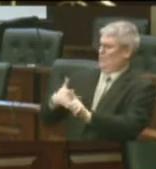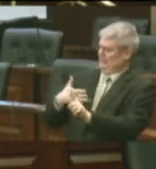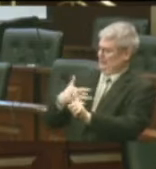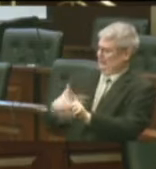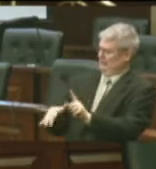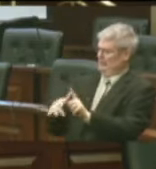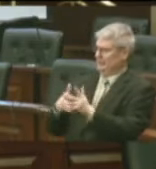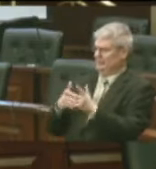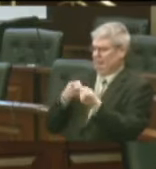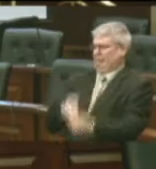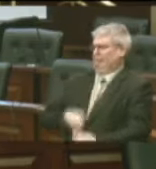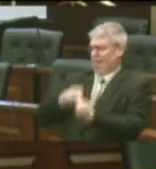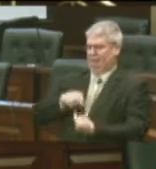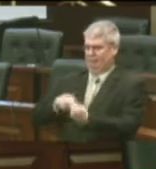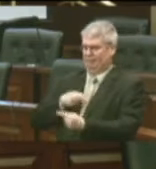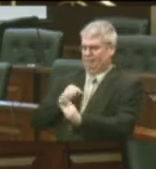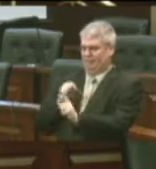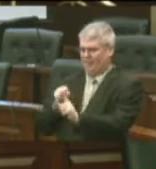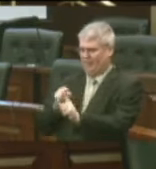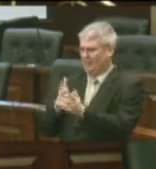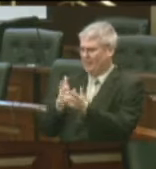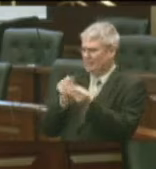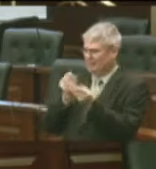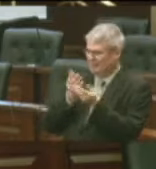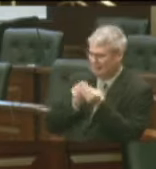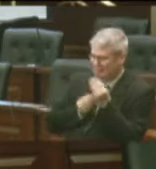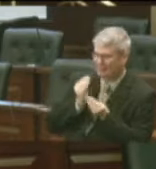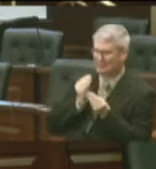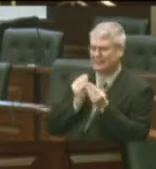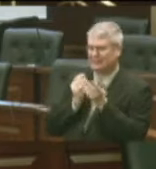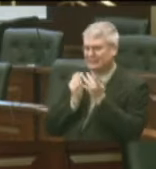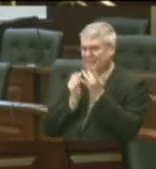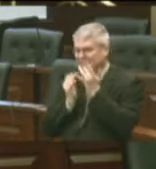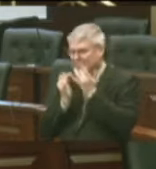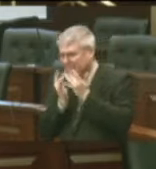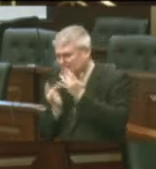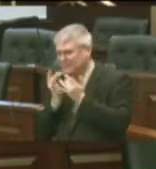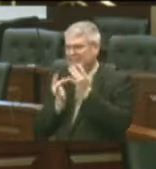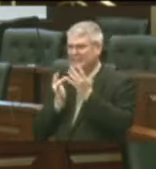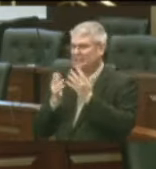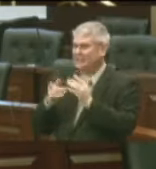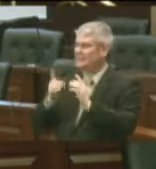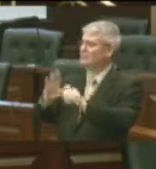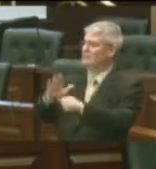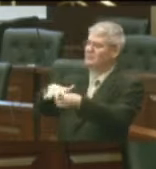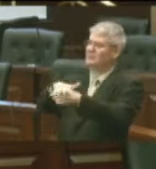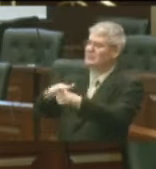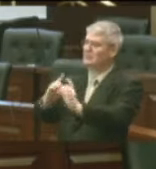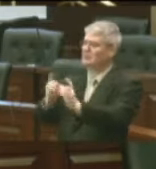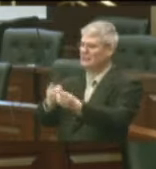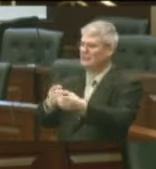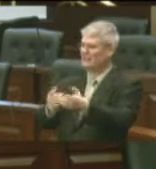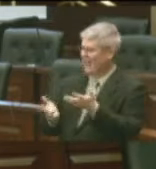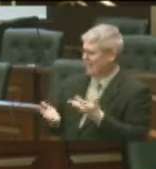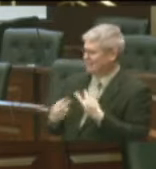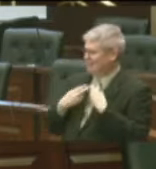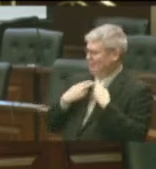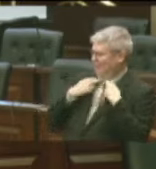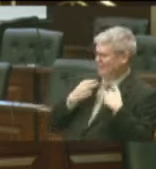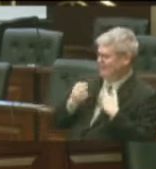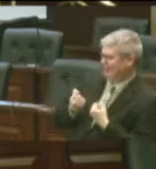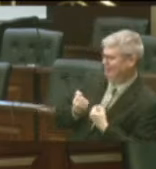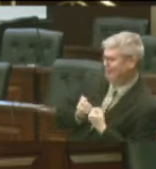purchase that, who their school districts, because of resources, haven't been able to provide them with a device that the child can keep at home, that this will help offset